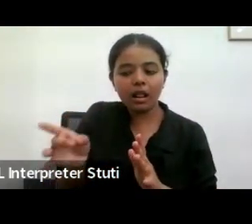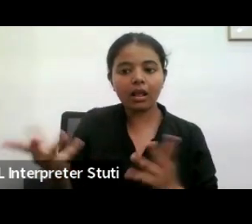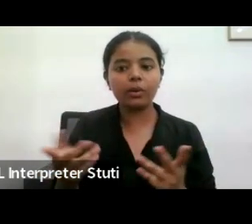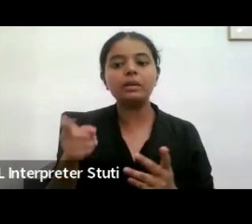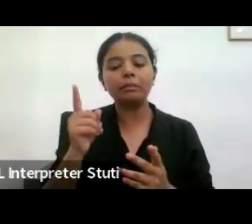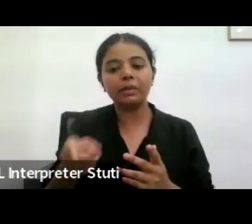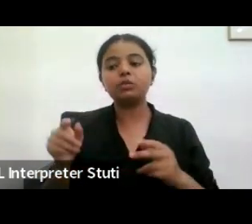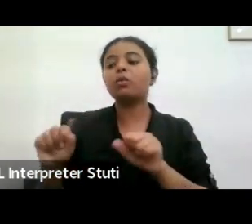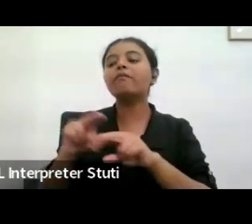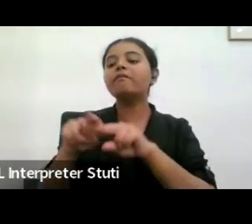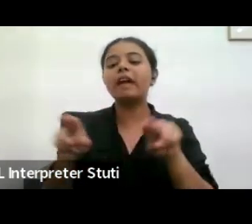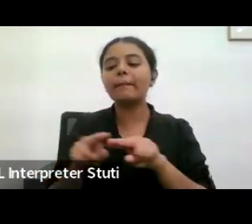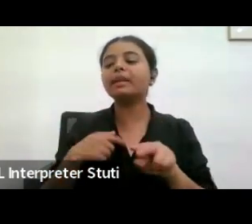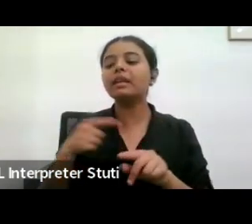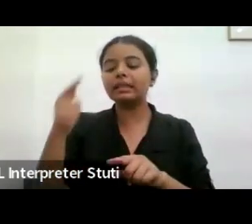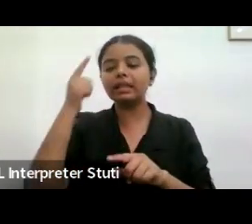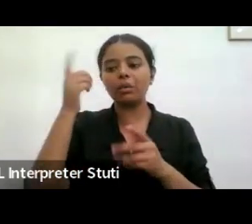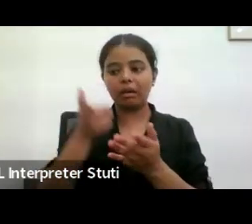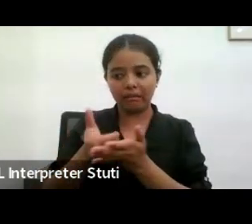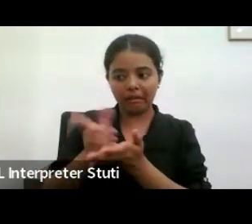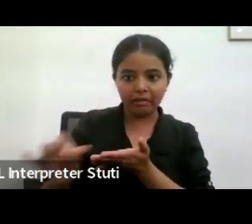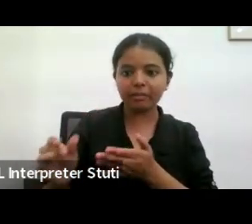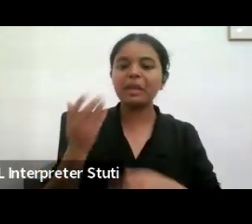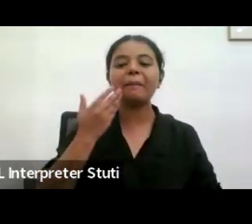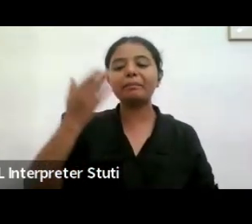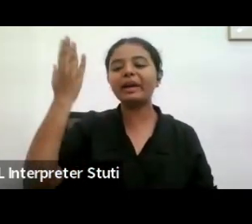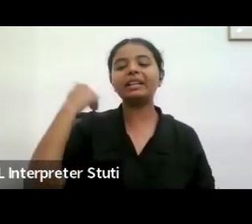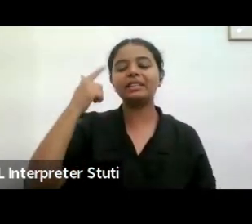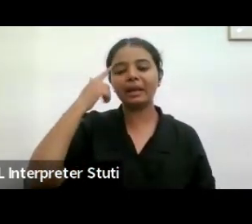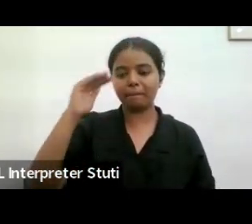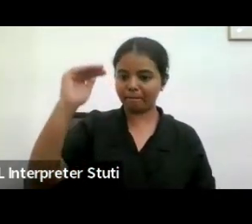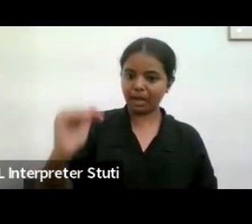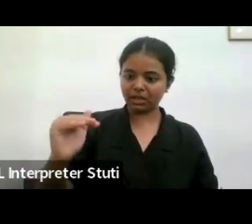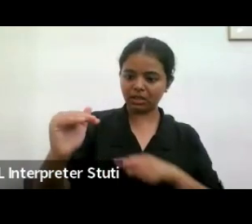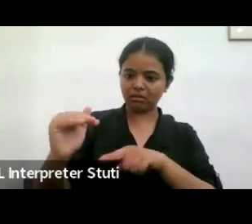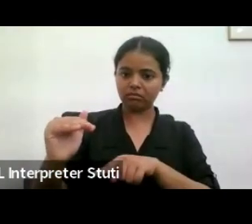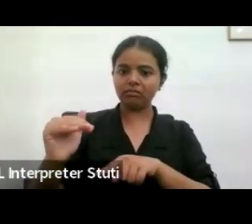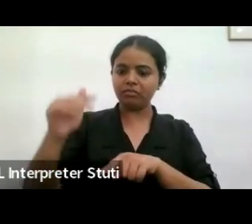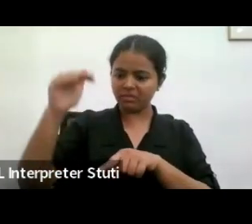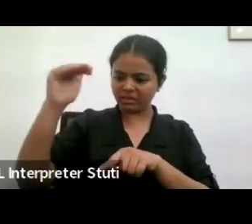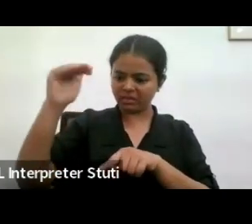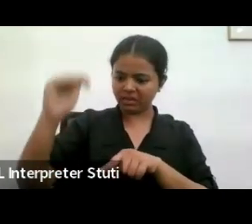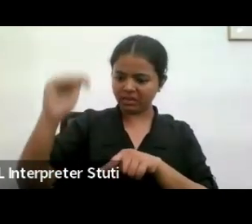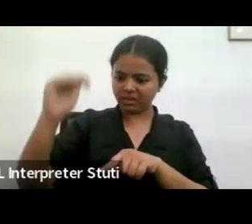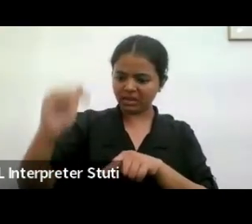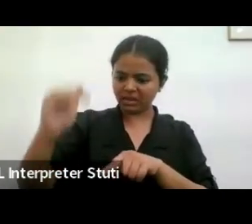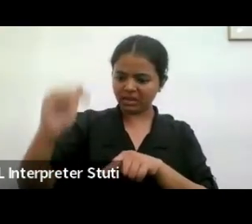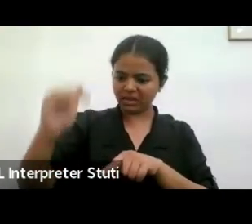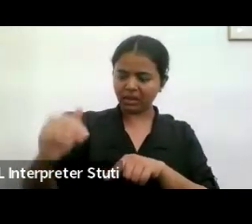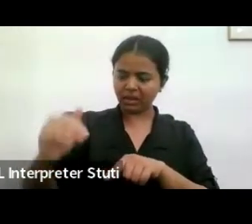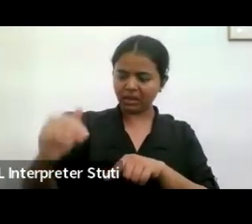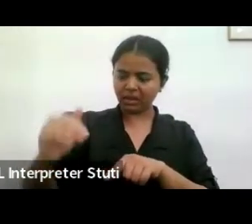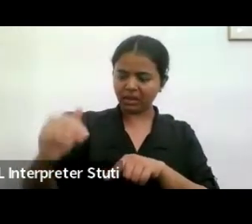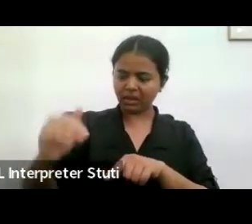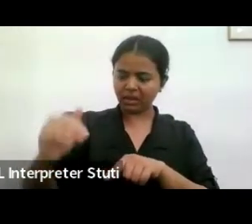So earlier, we never thought so much about the family. We just thought that the child should be made to be different. She should be catching up with